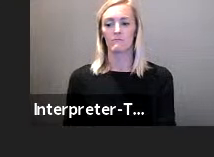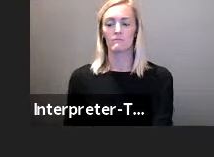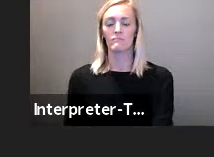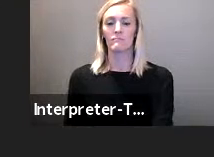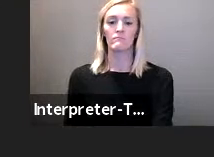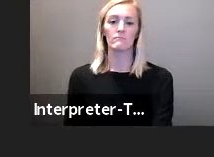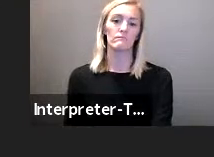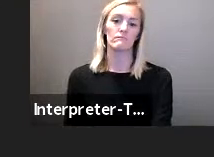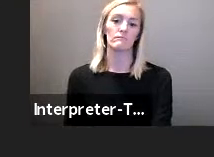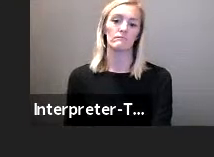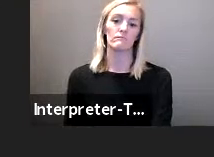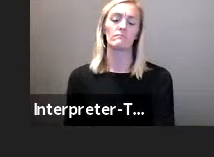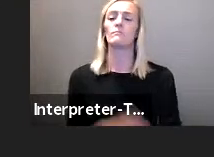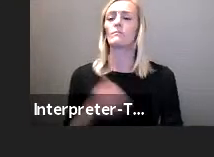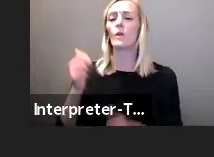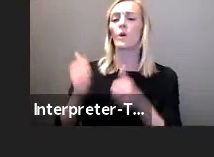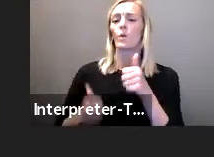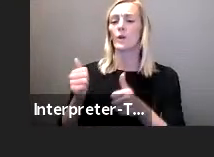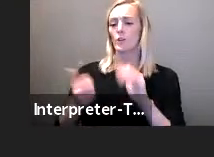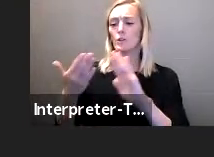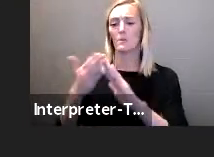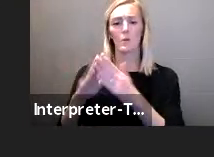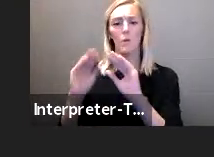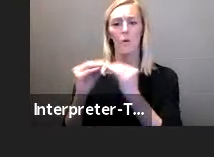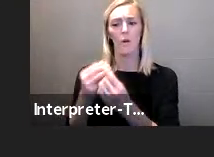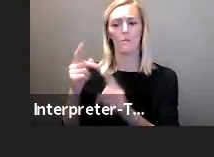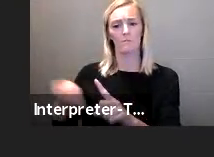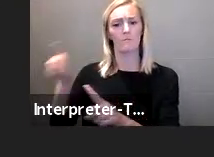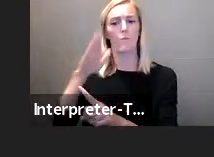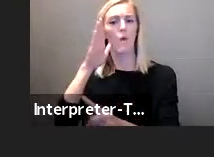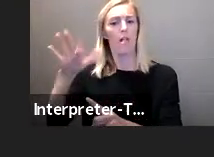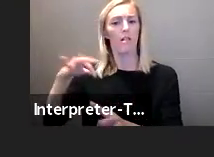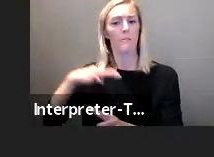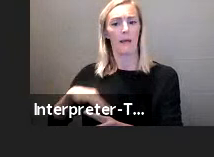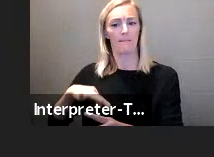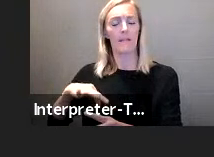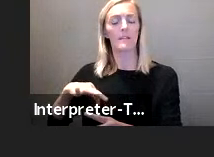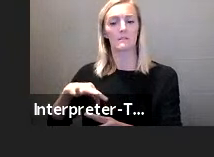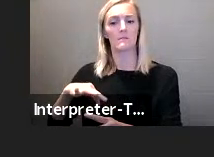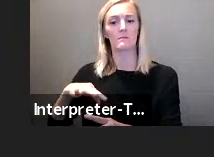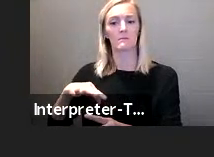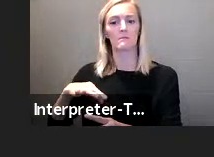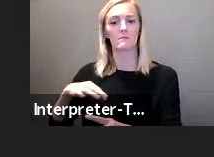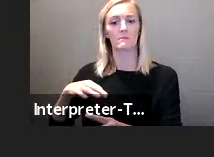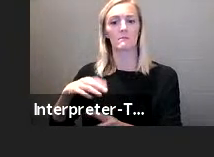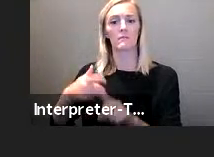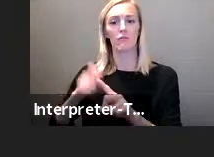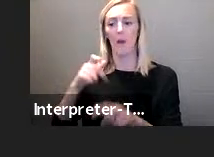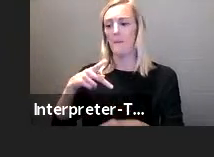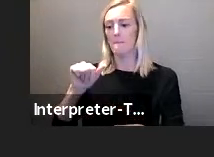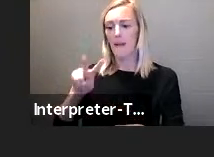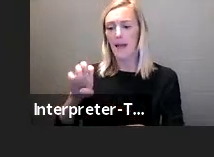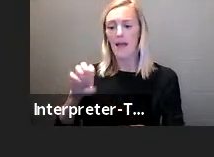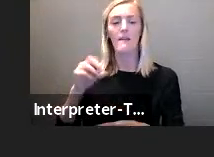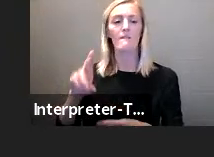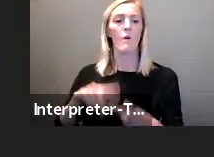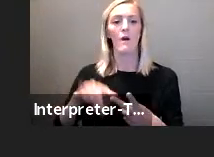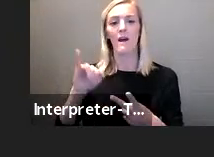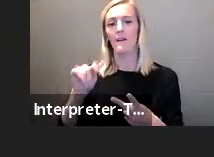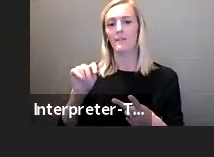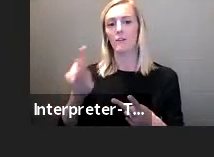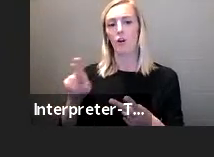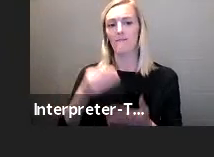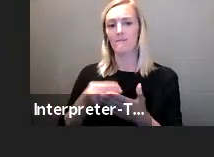would really benefit moving forward from whether it be PAVE or ITR funding? How can